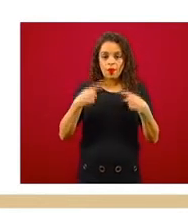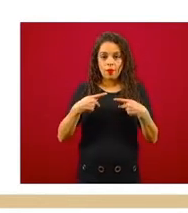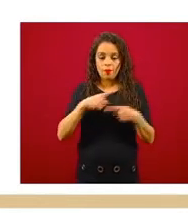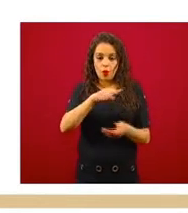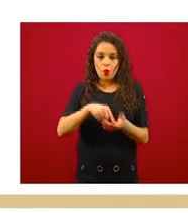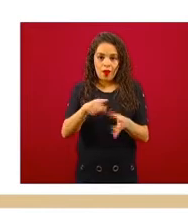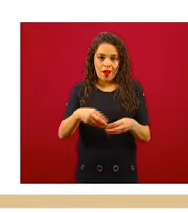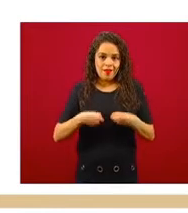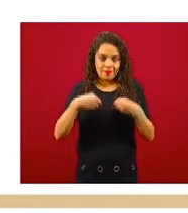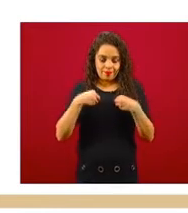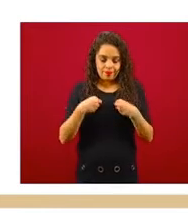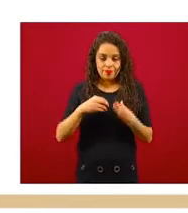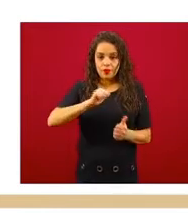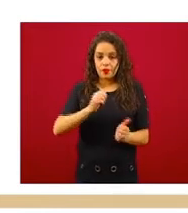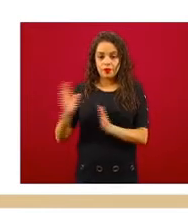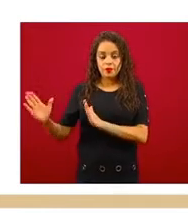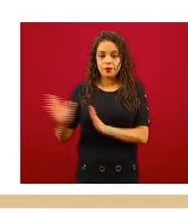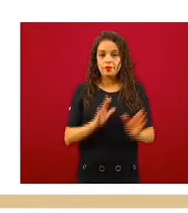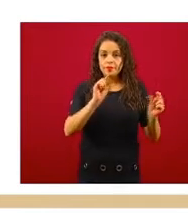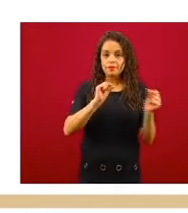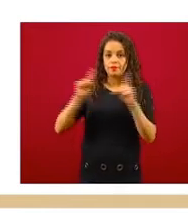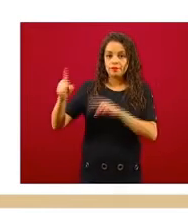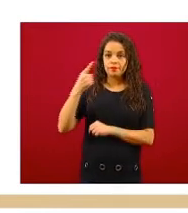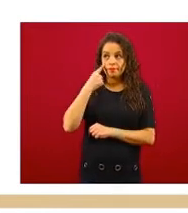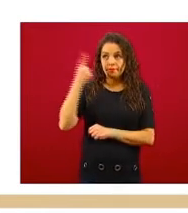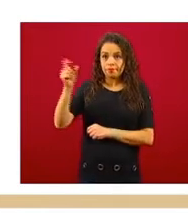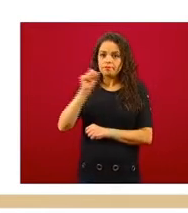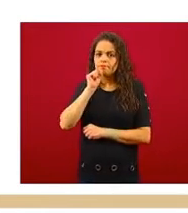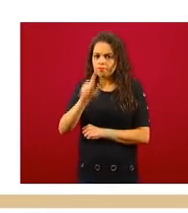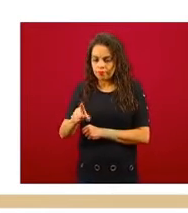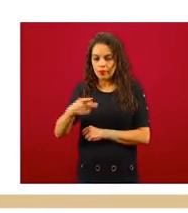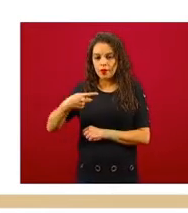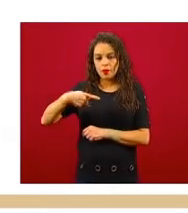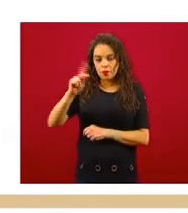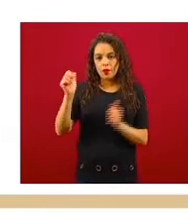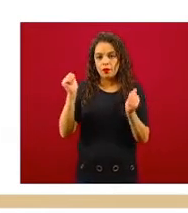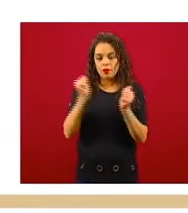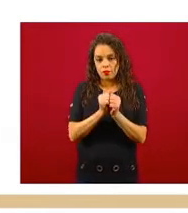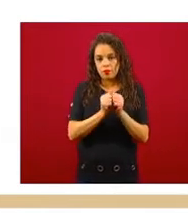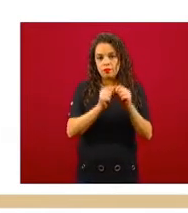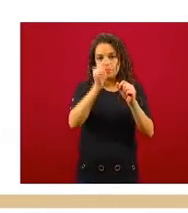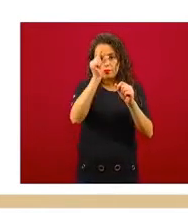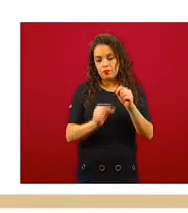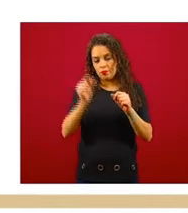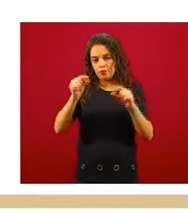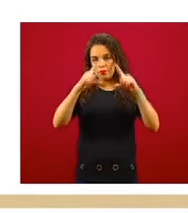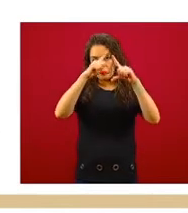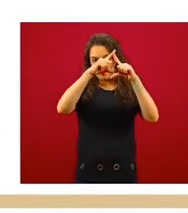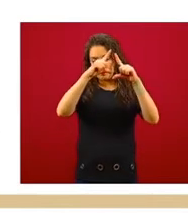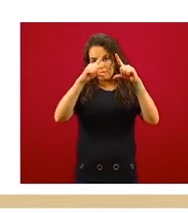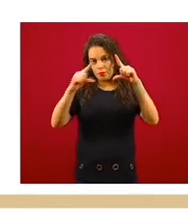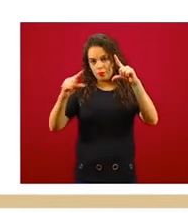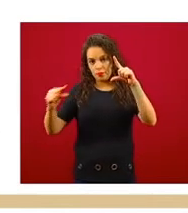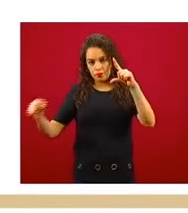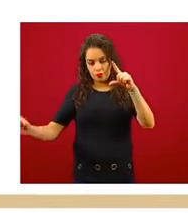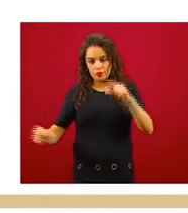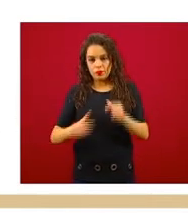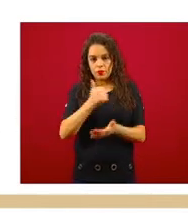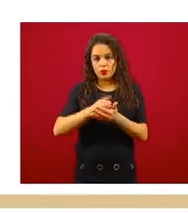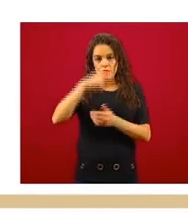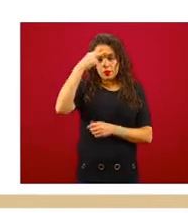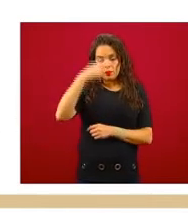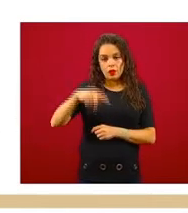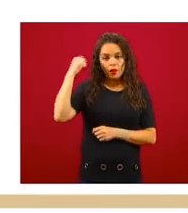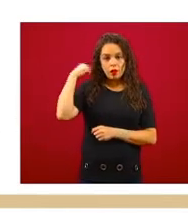have the highest population levels. Esta misma distribución en orden This descendente. slide shows the Ciudad de same México, distribution, but in Tabasco, Yucatán y descending